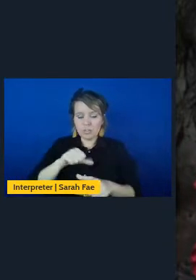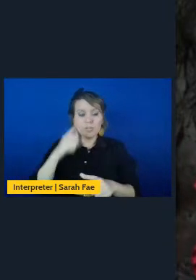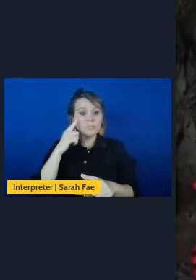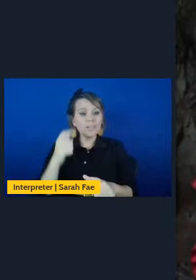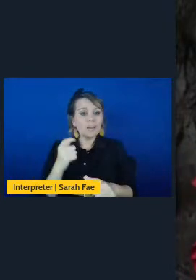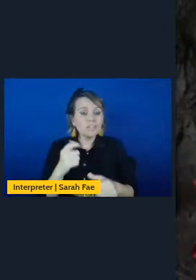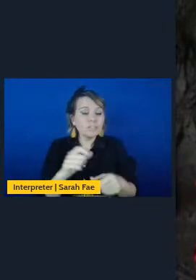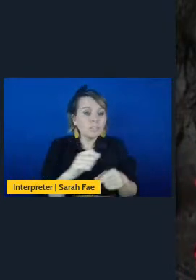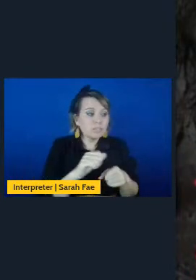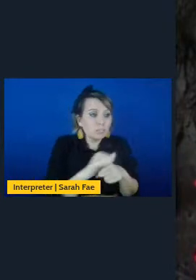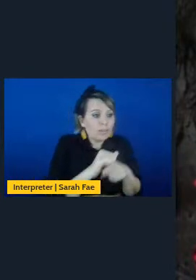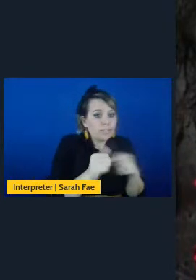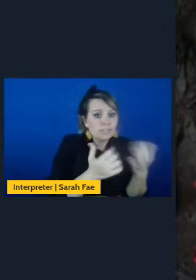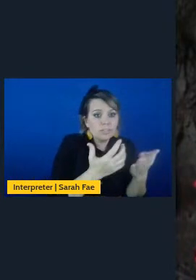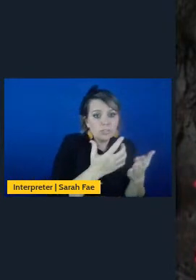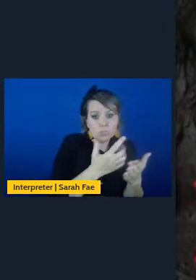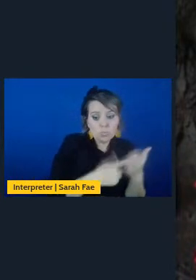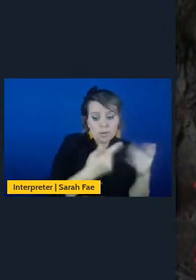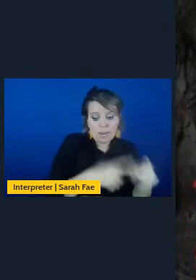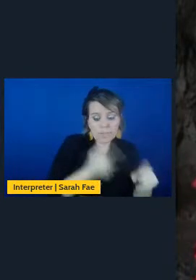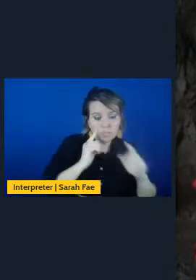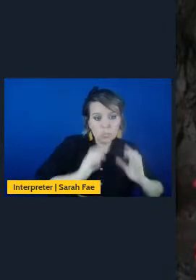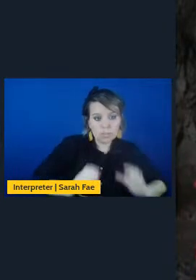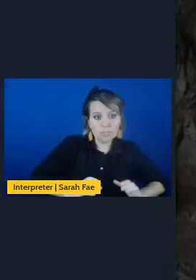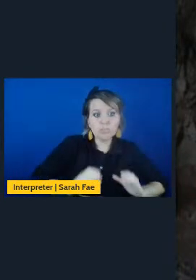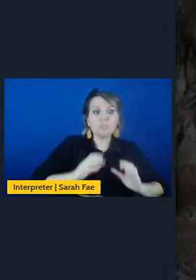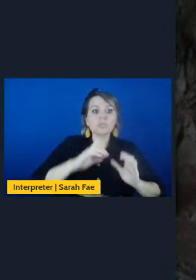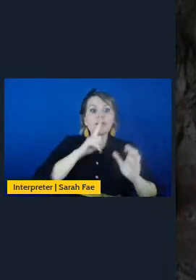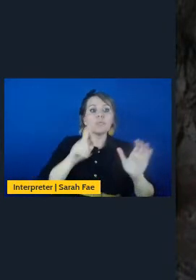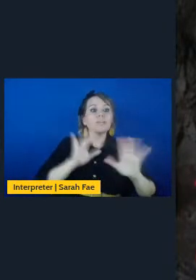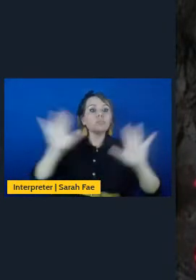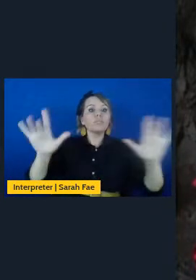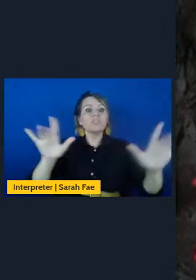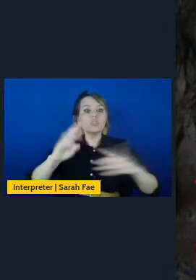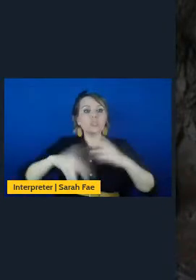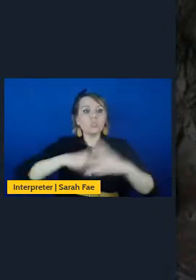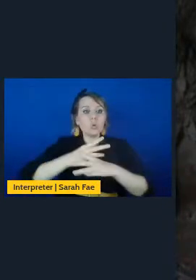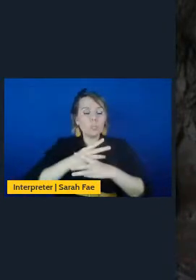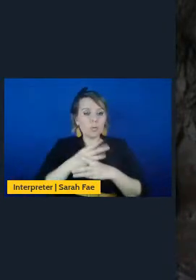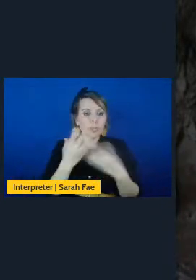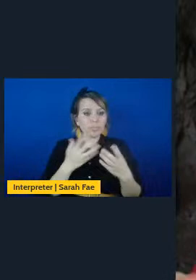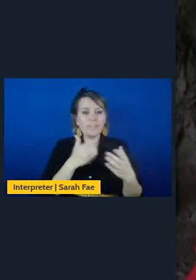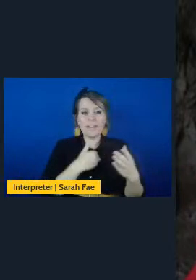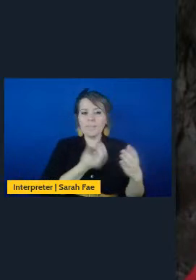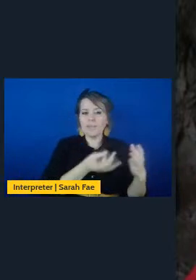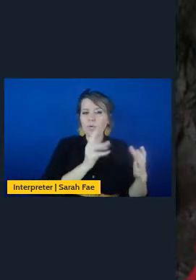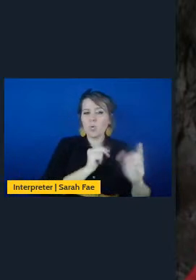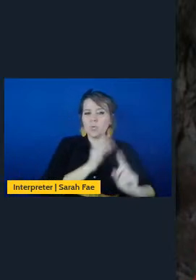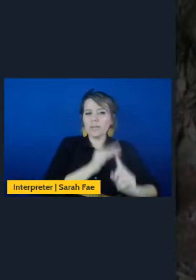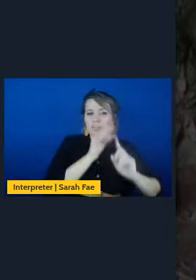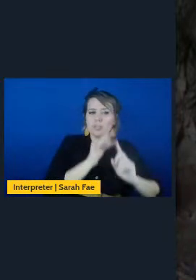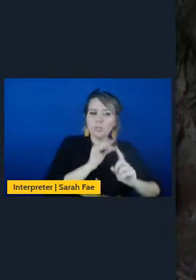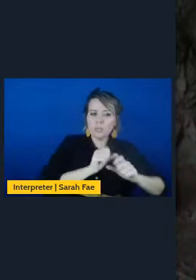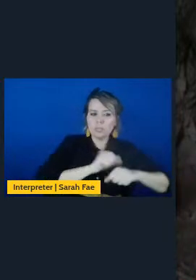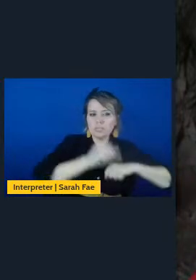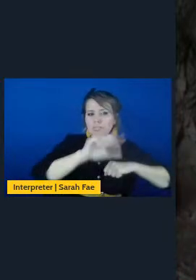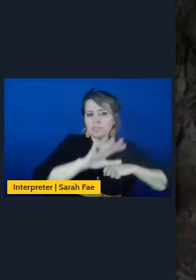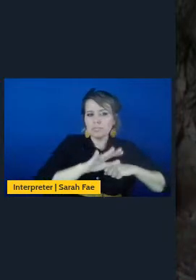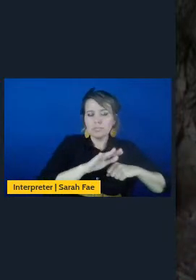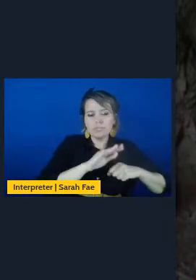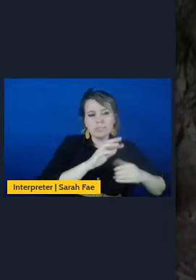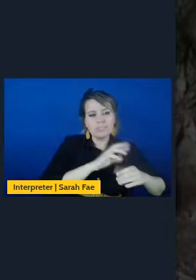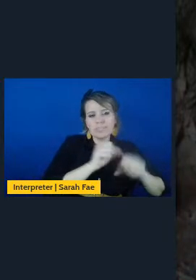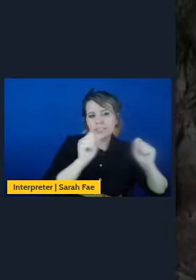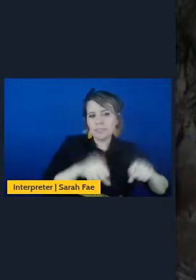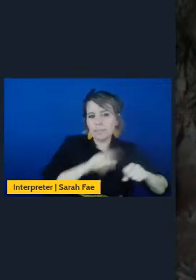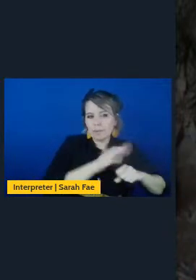for customers who are in fact scaled globally is that they have their own customized bespoke deployment system that takes their own needs into account.